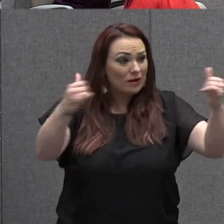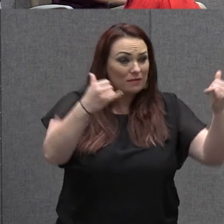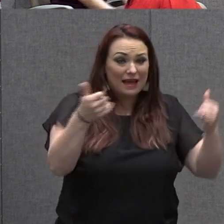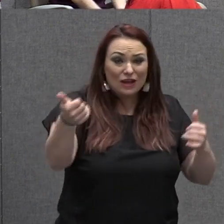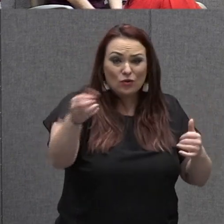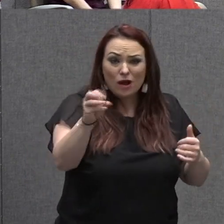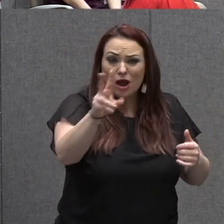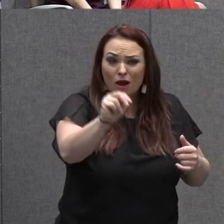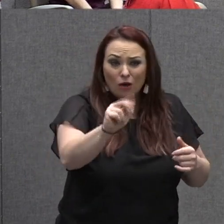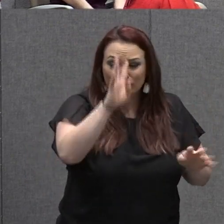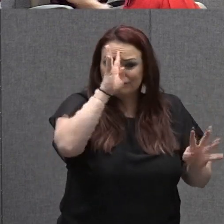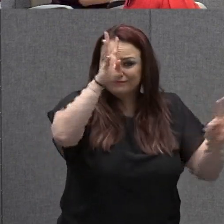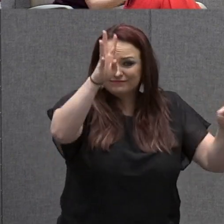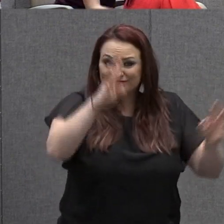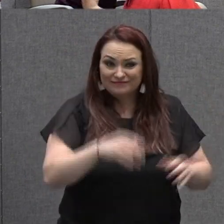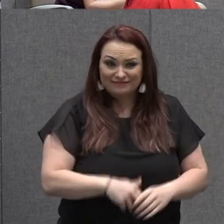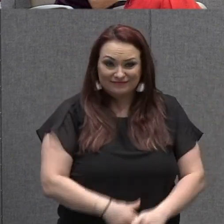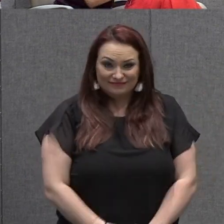part.